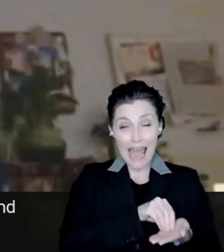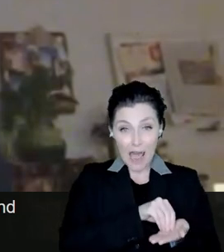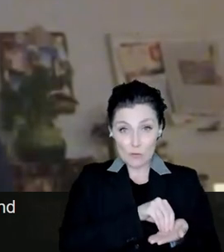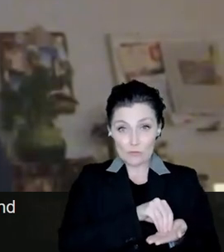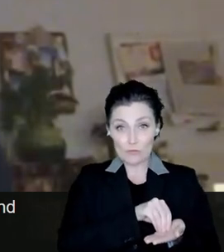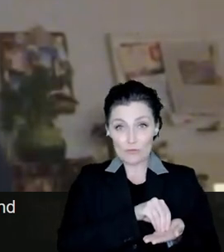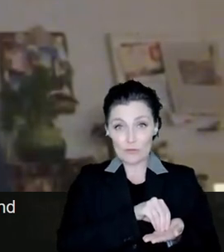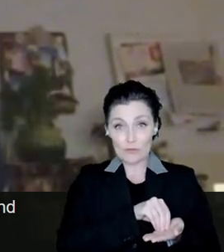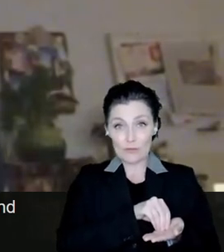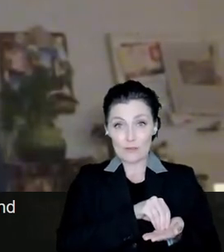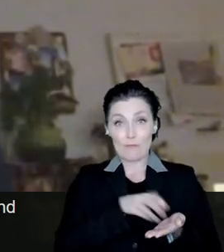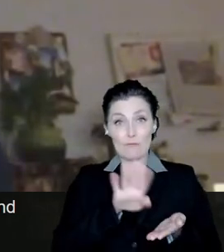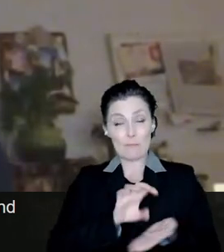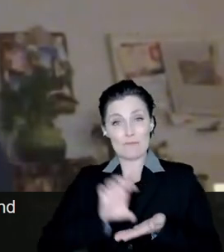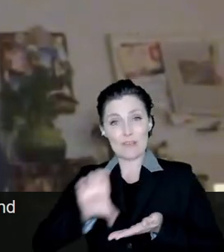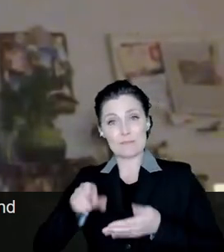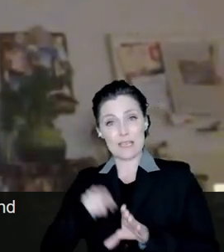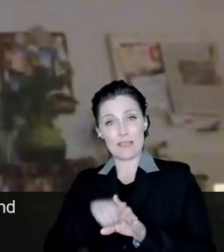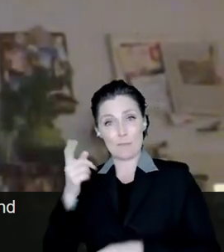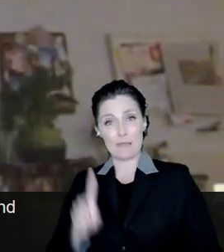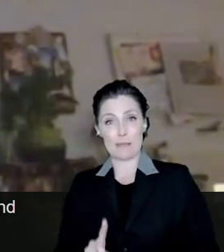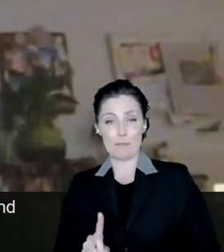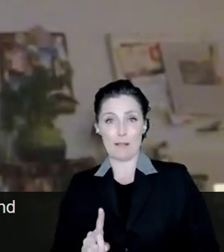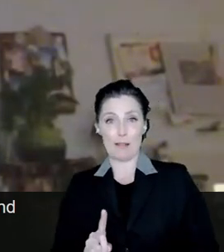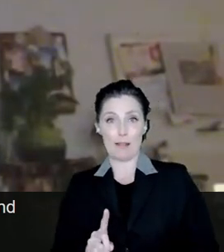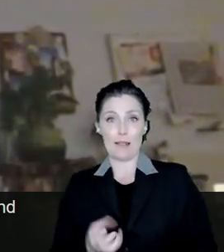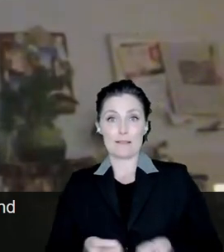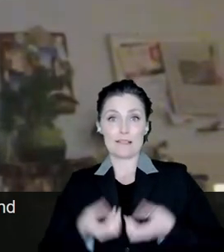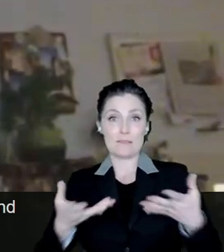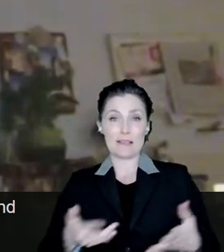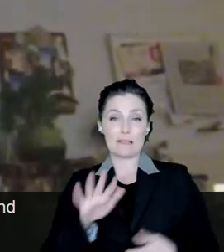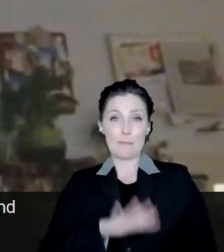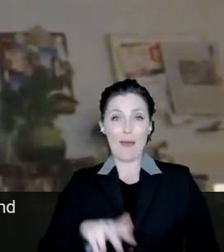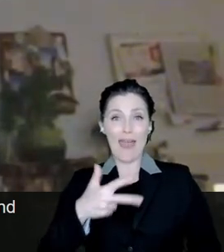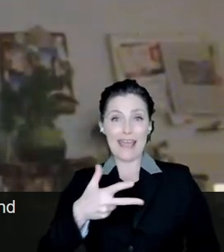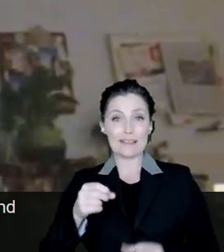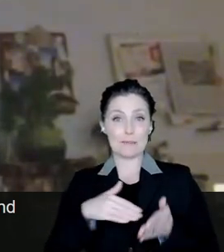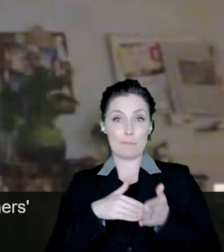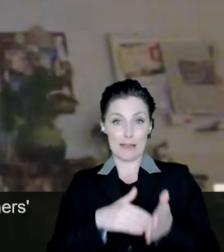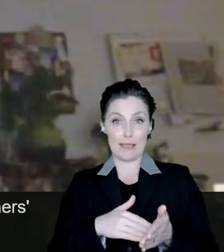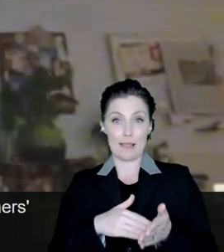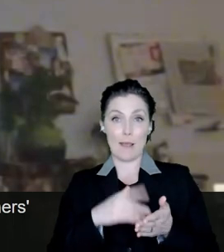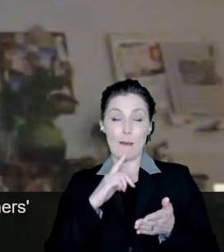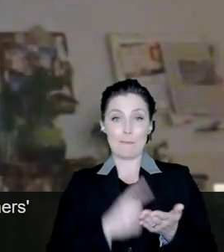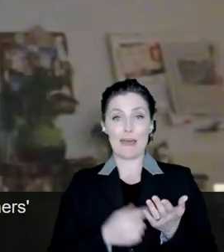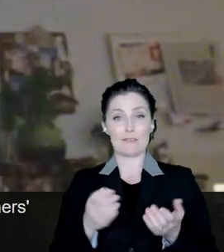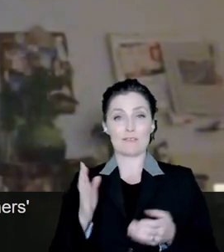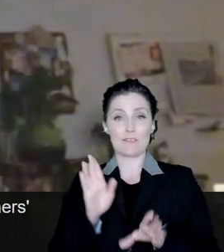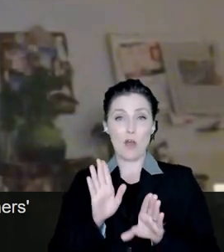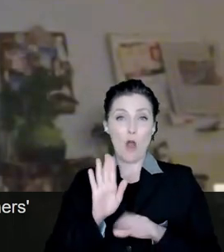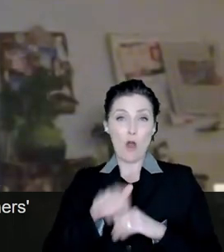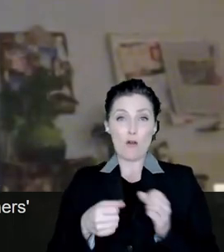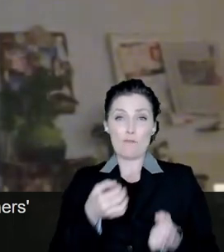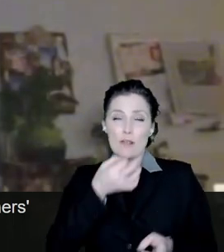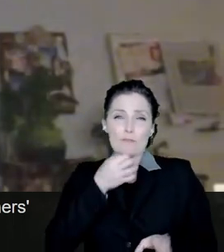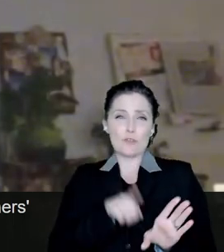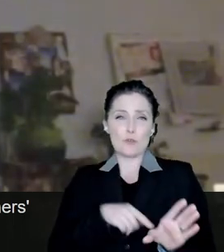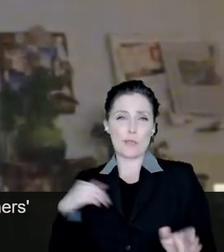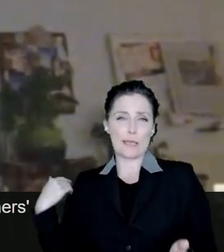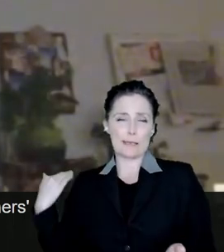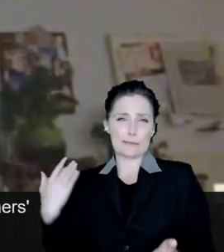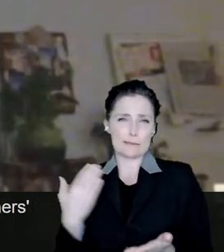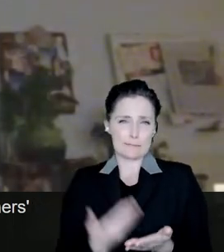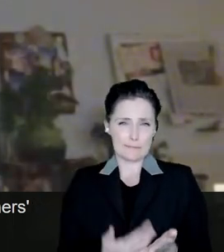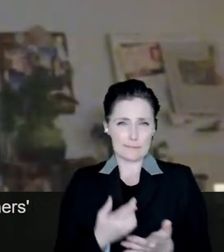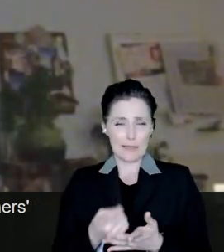Now, the Young Londoners Fund is around about £80 million that's gone in over the past few years, but that is coming to an end. And although the mayor,